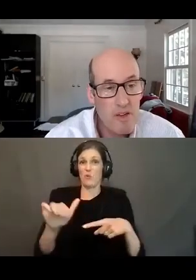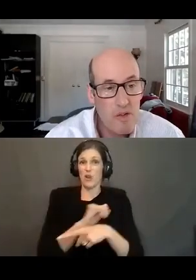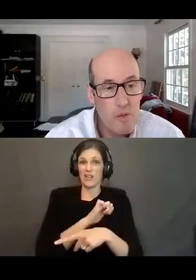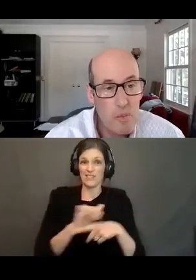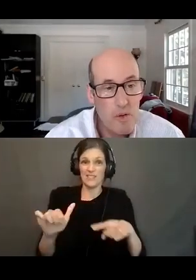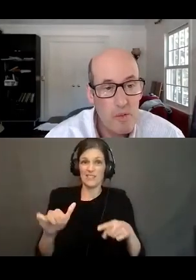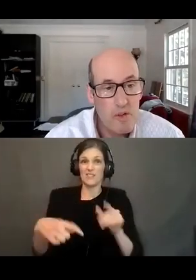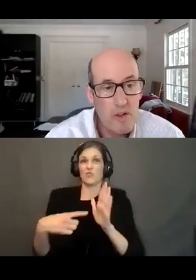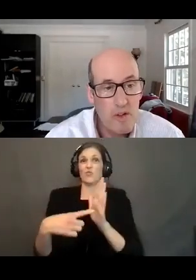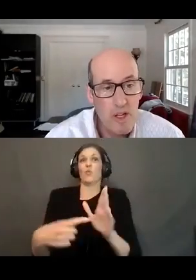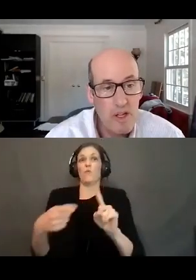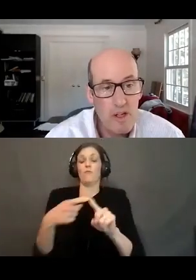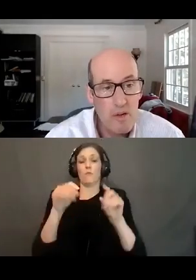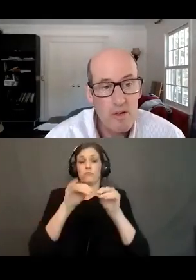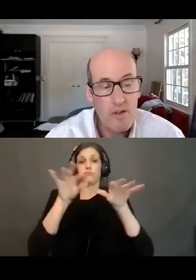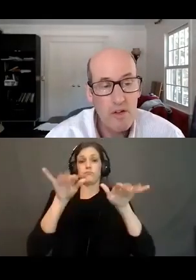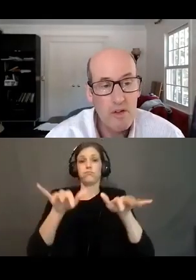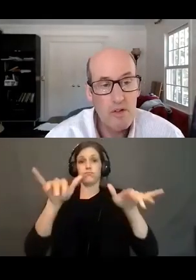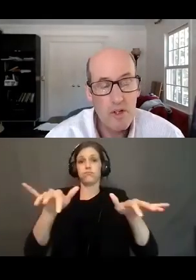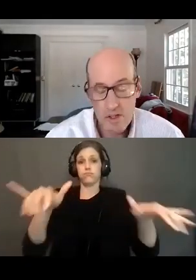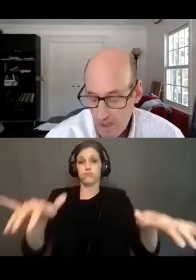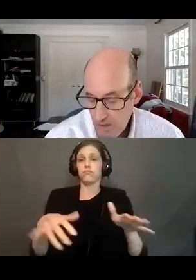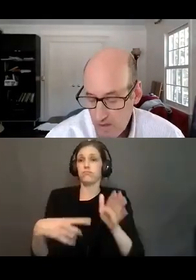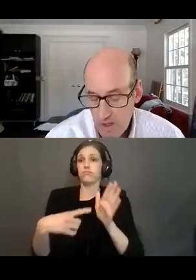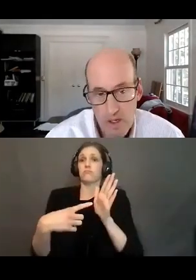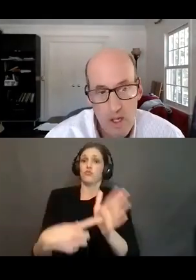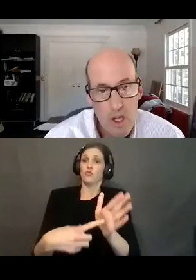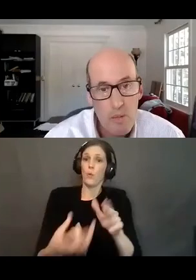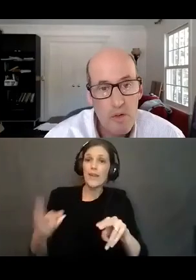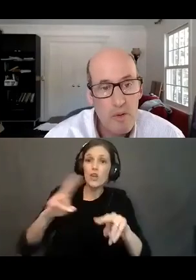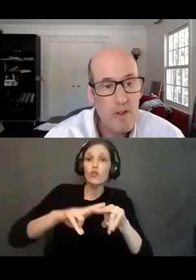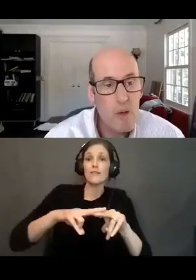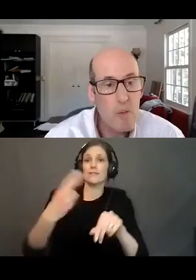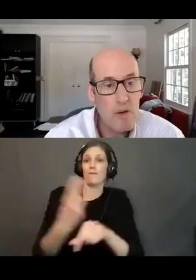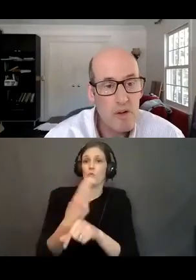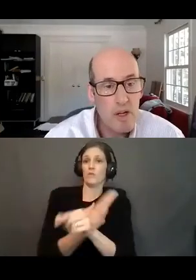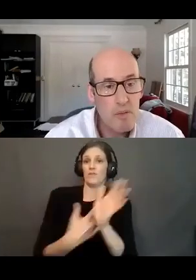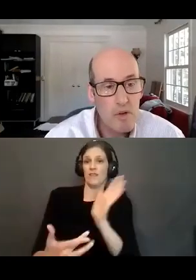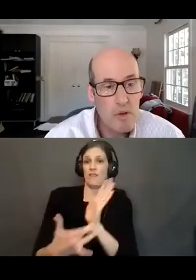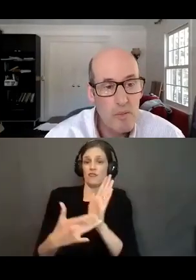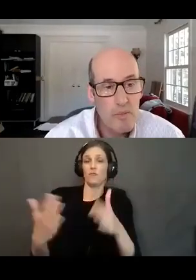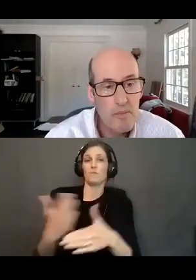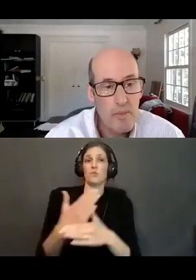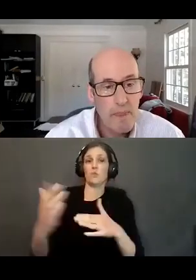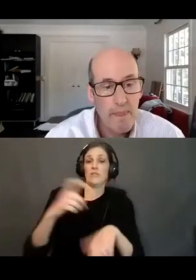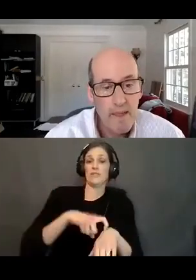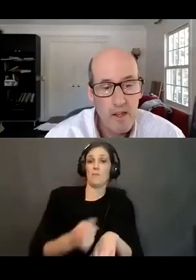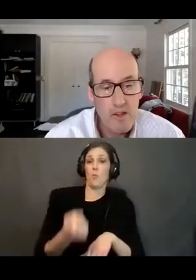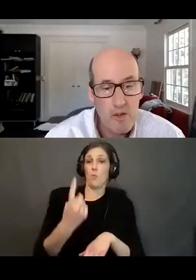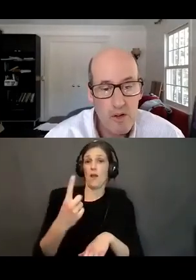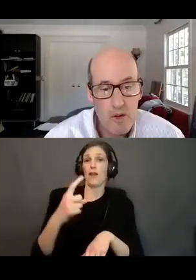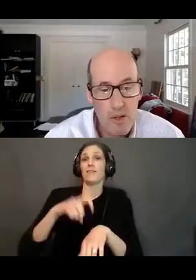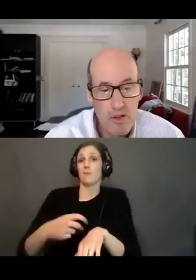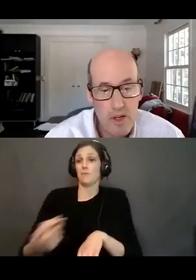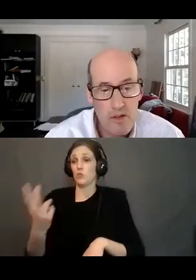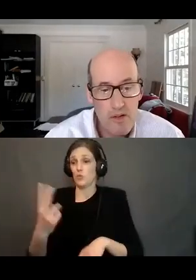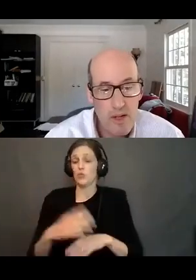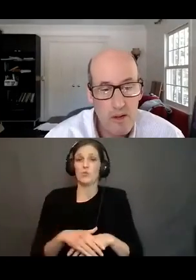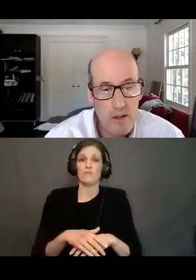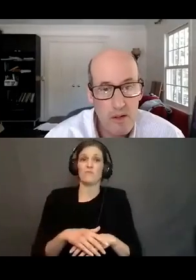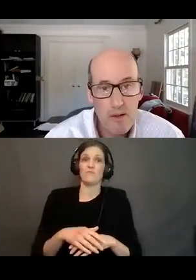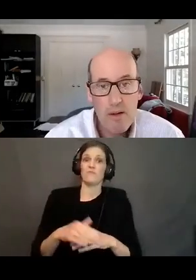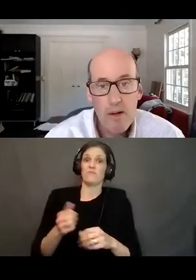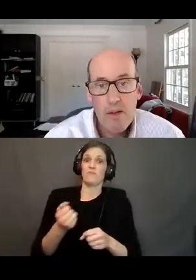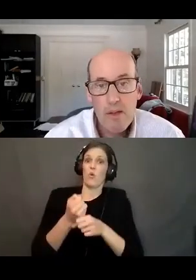evidenced by these ripples, which indicate increase in use of technology between time 1 and time 2. And she triggered big changes